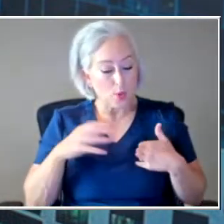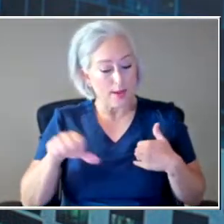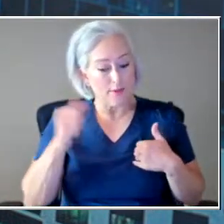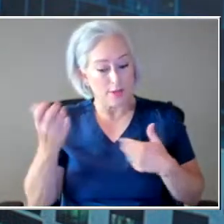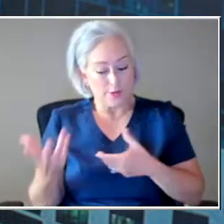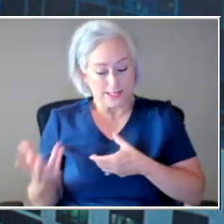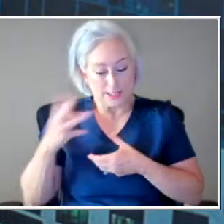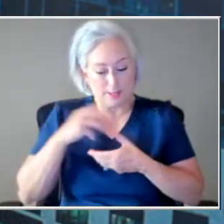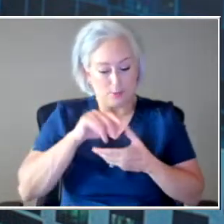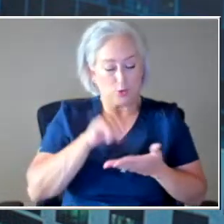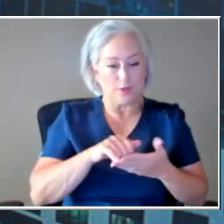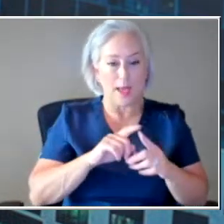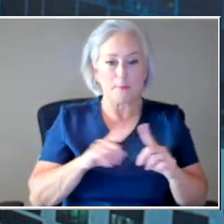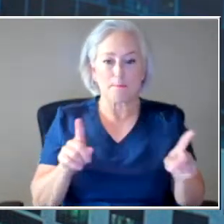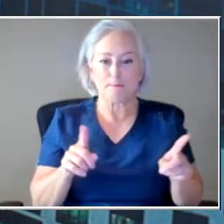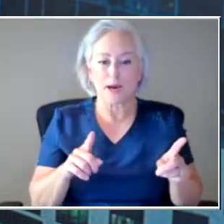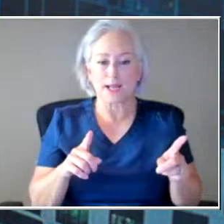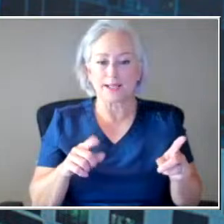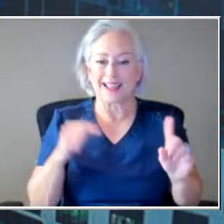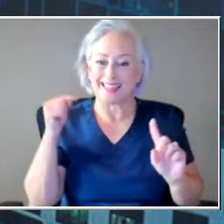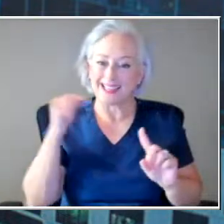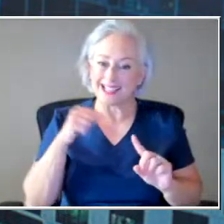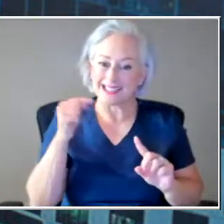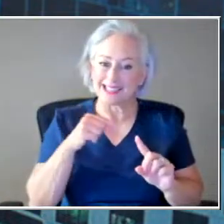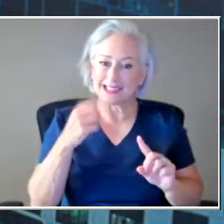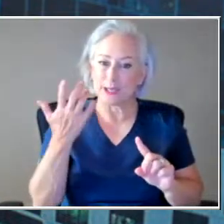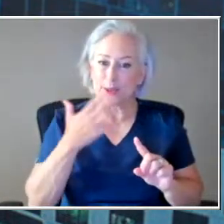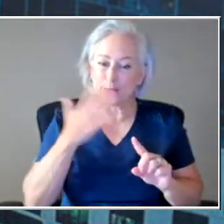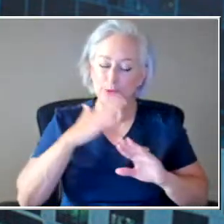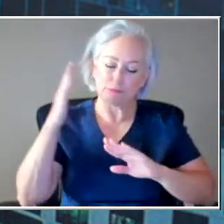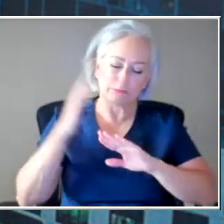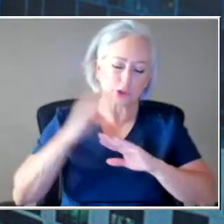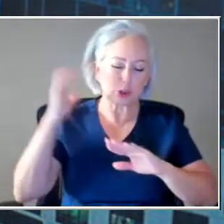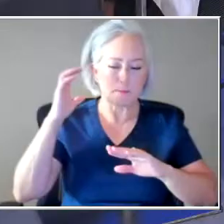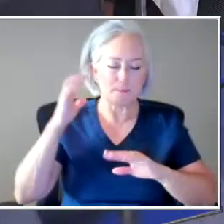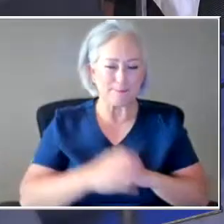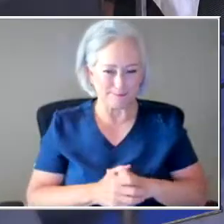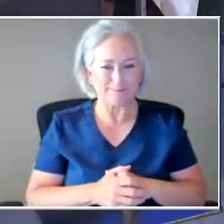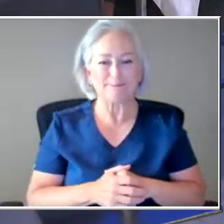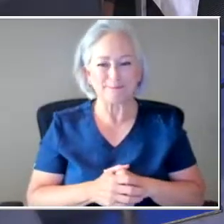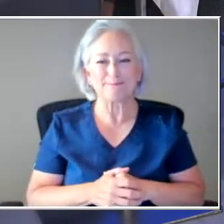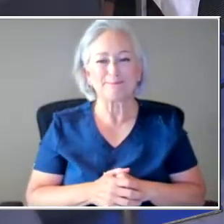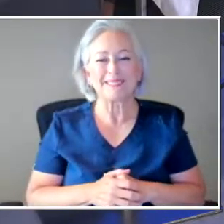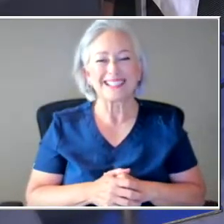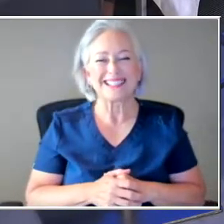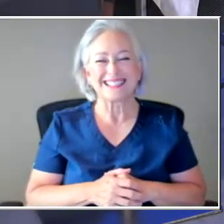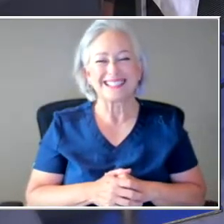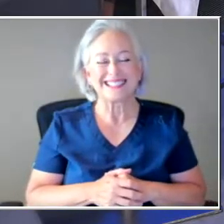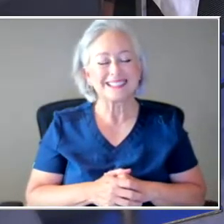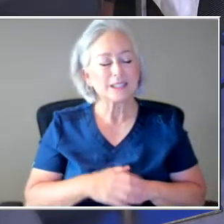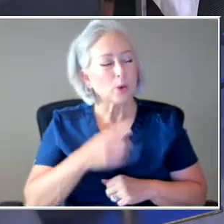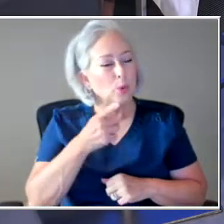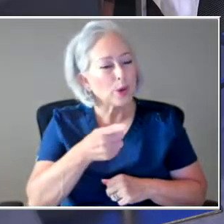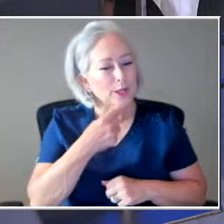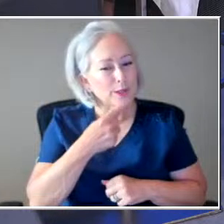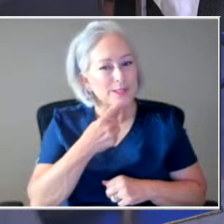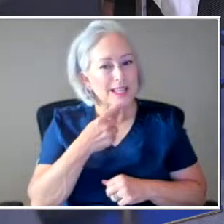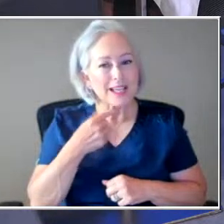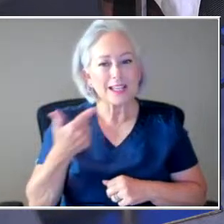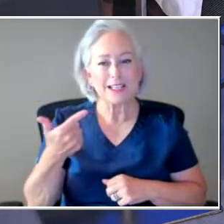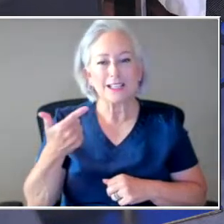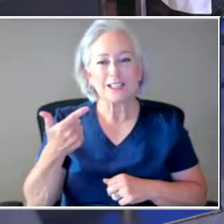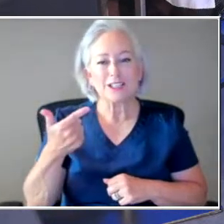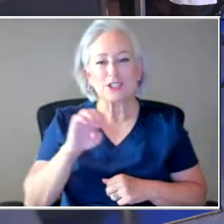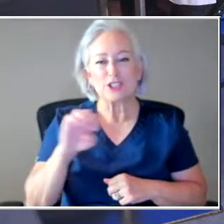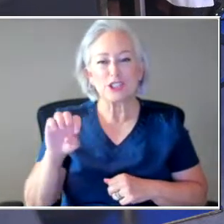this is a top dog in my view right now. It's what do you call it? Gee whiz science? Yeah, it is gee whiz